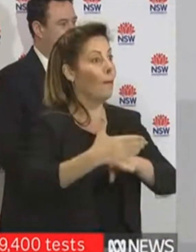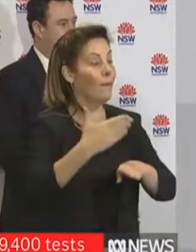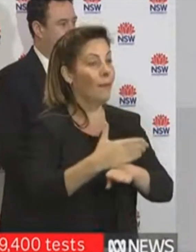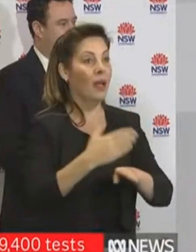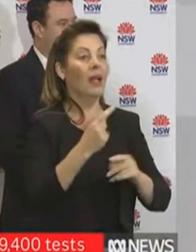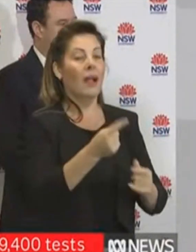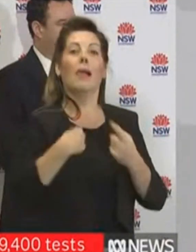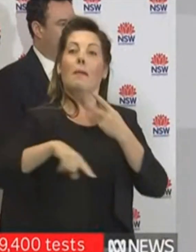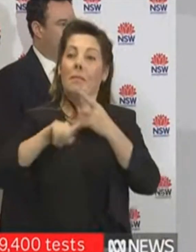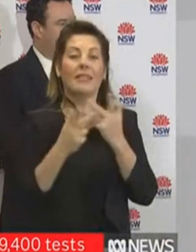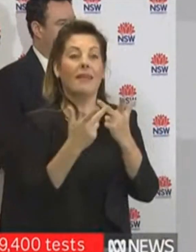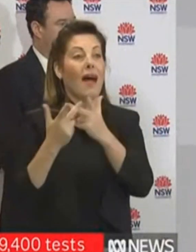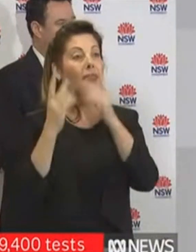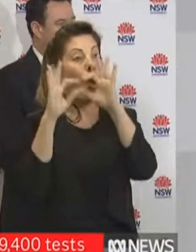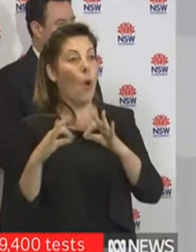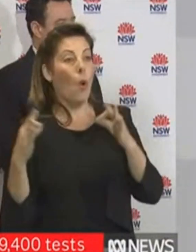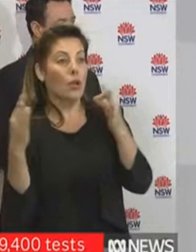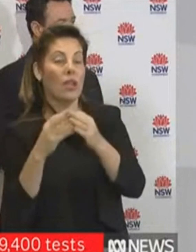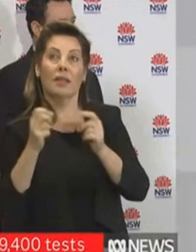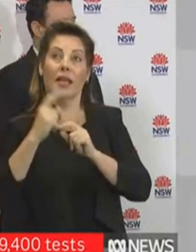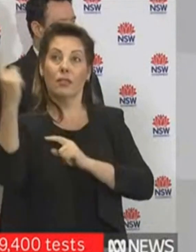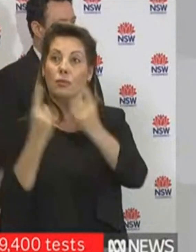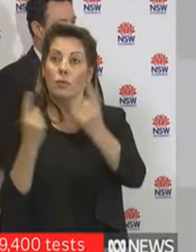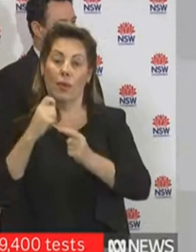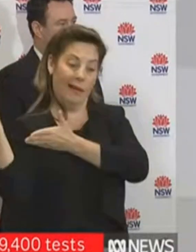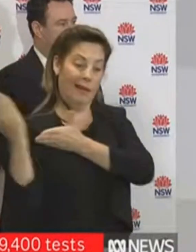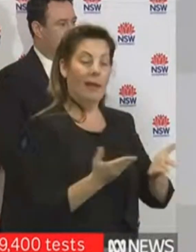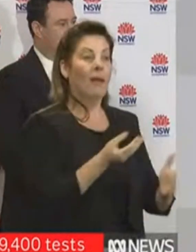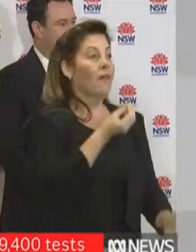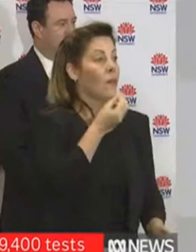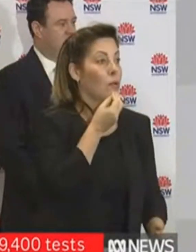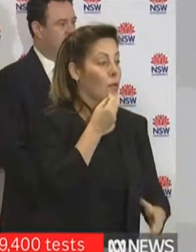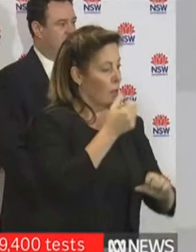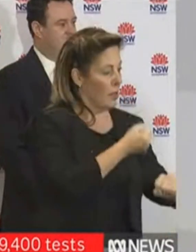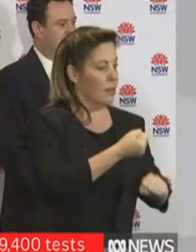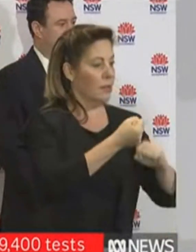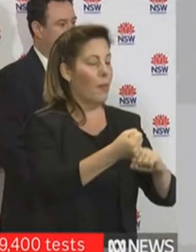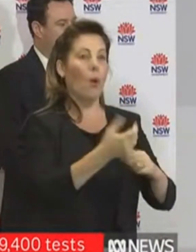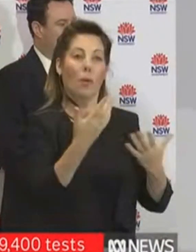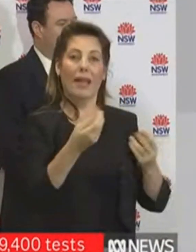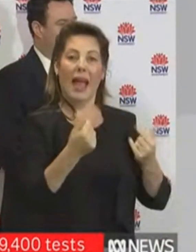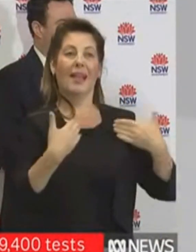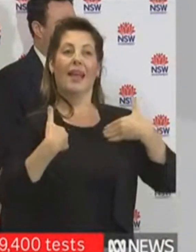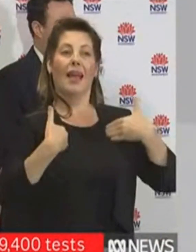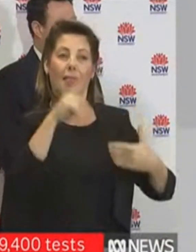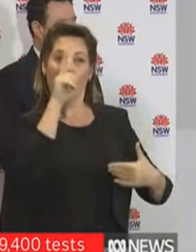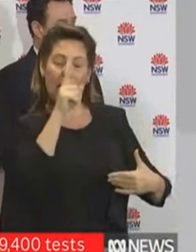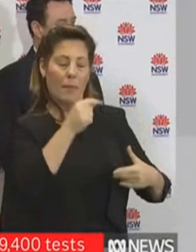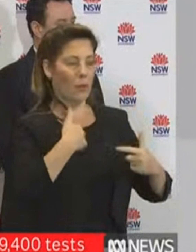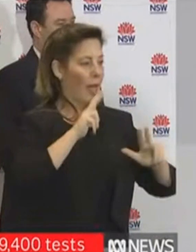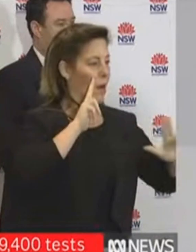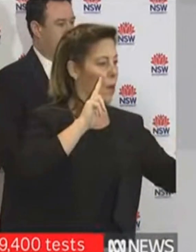those facilities to provide food and other support services. And of course, our health officials, who've made sure both the physical and mental health of those people